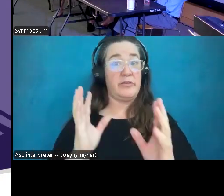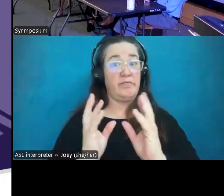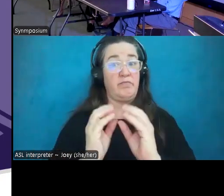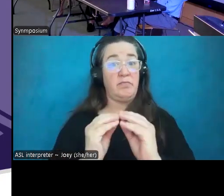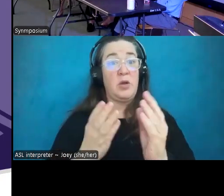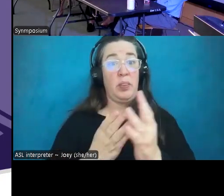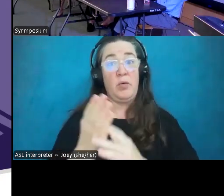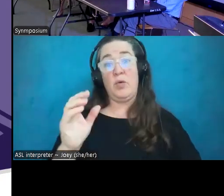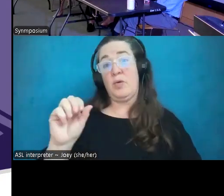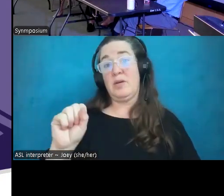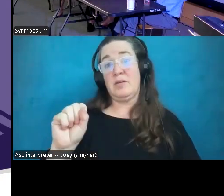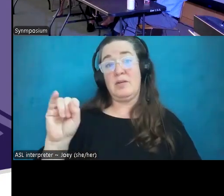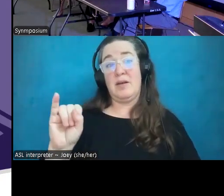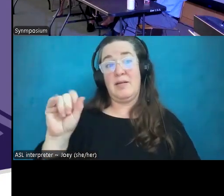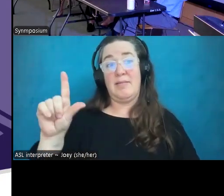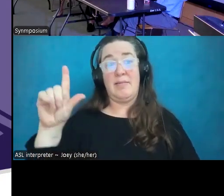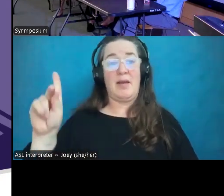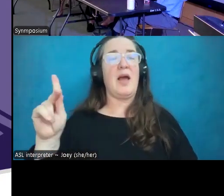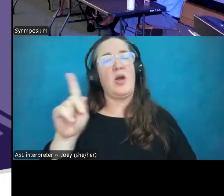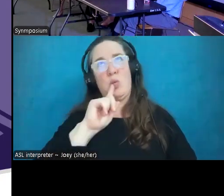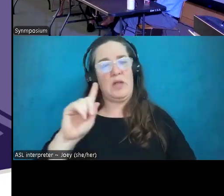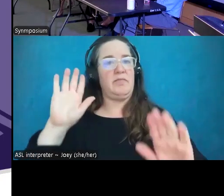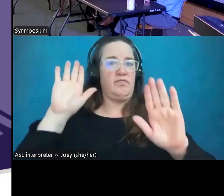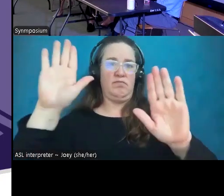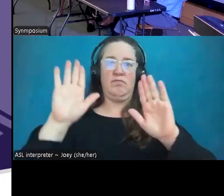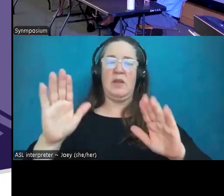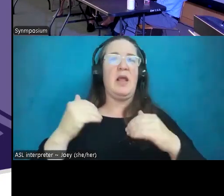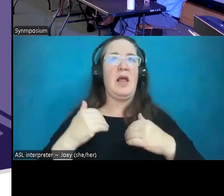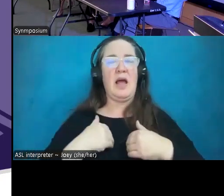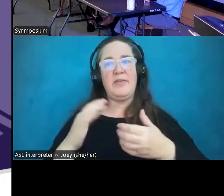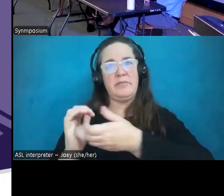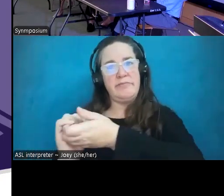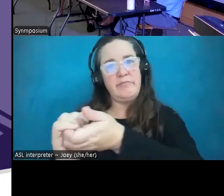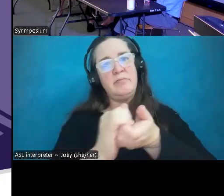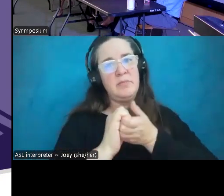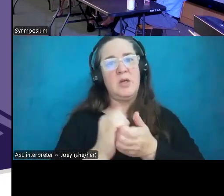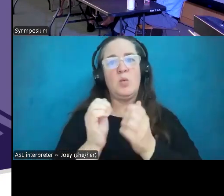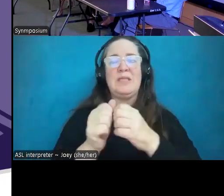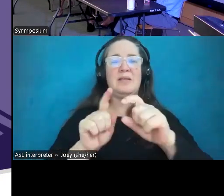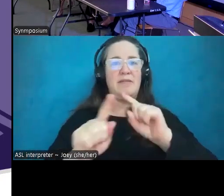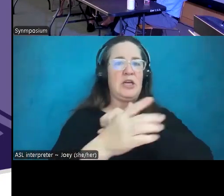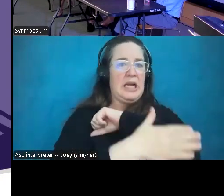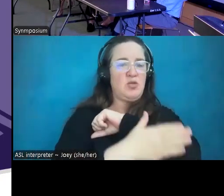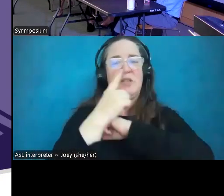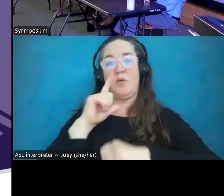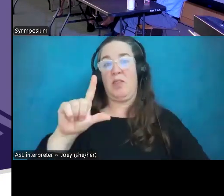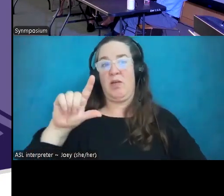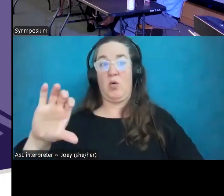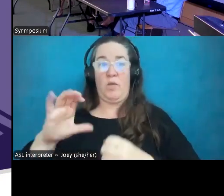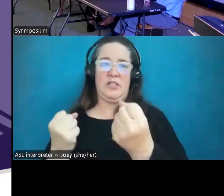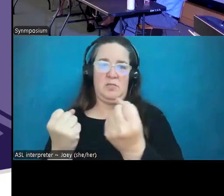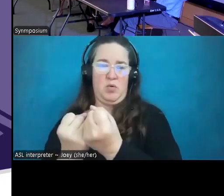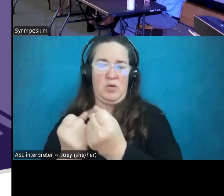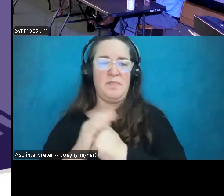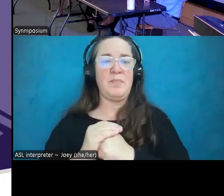having a universal approach to long COVID across countries and providing some infrastructure to support